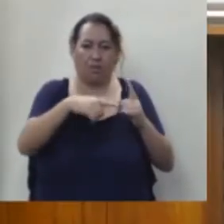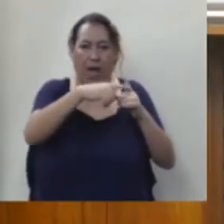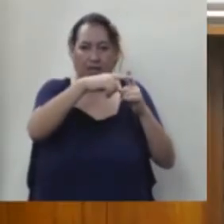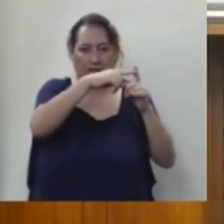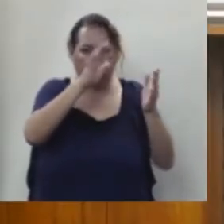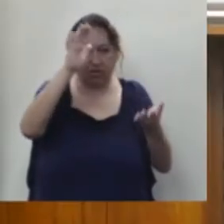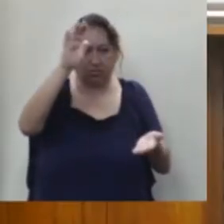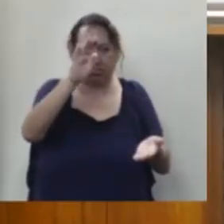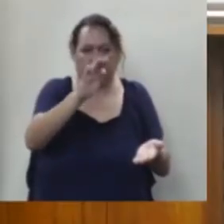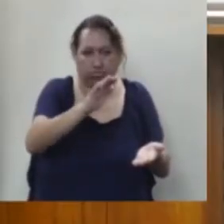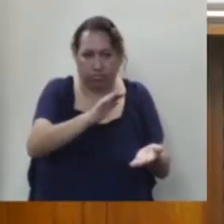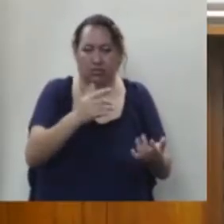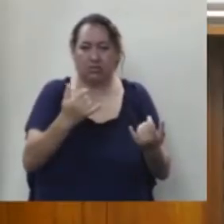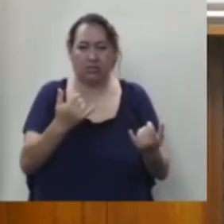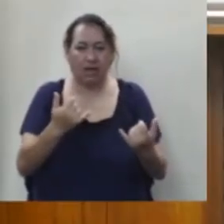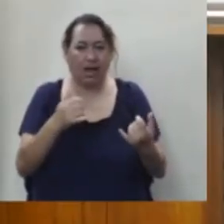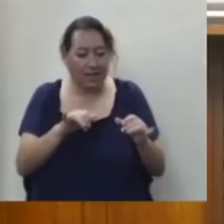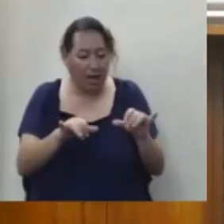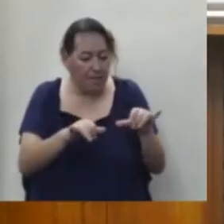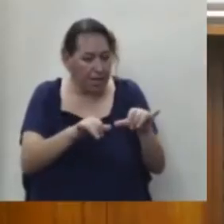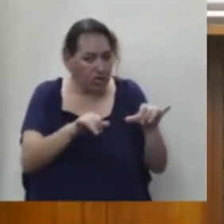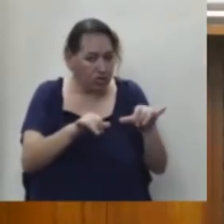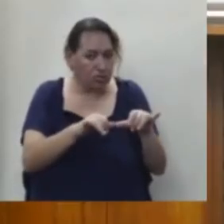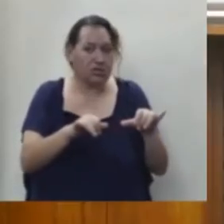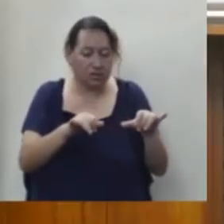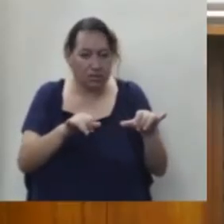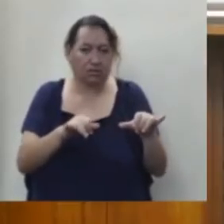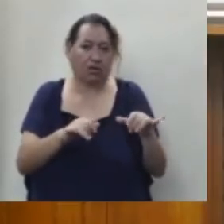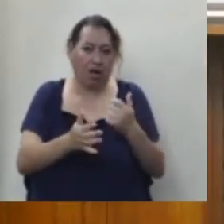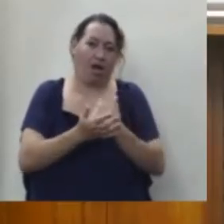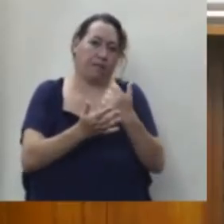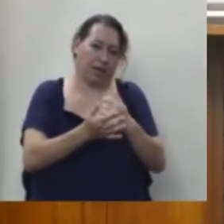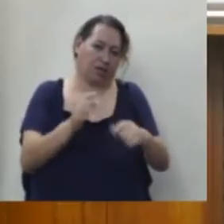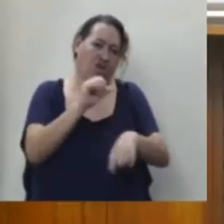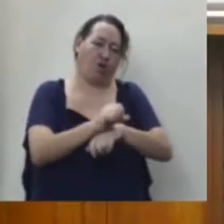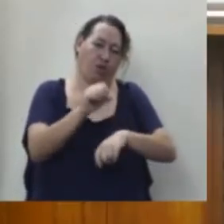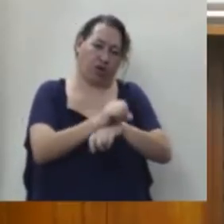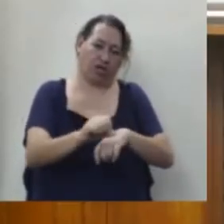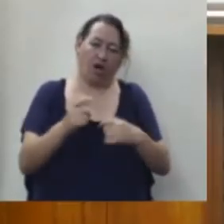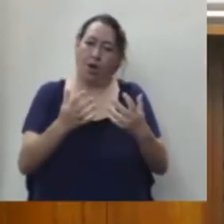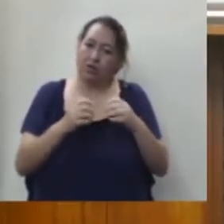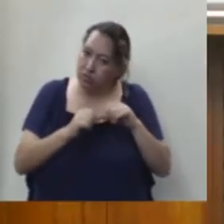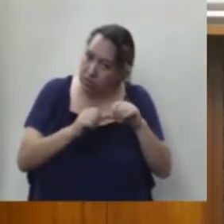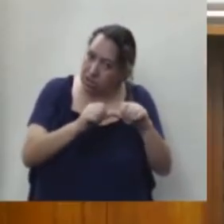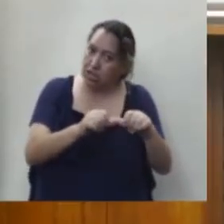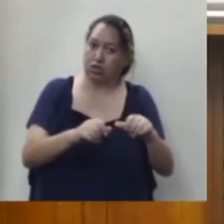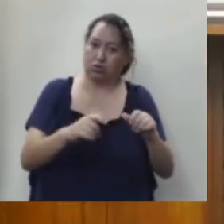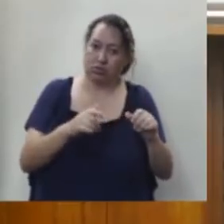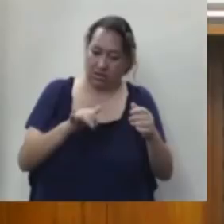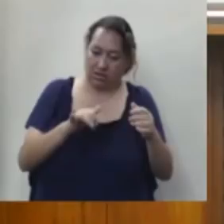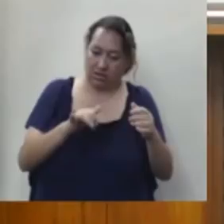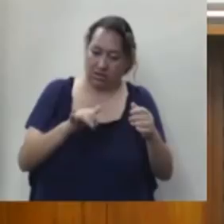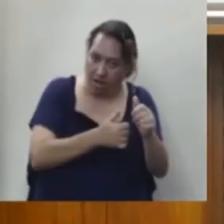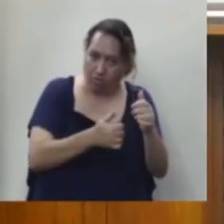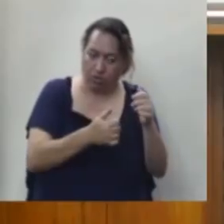measures is working, and I want us to continue with these measures as we continue on